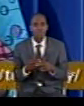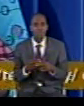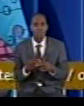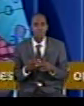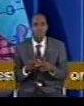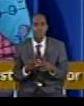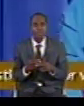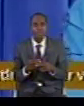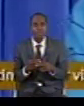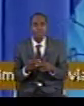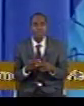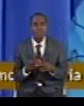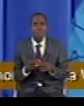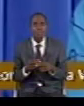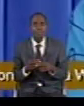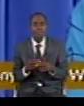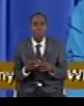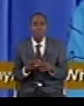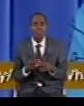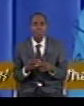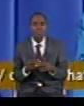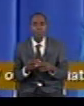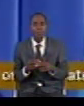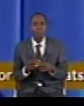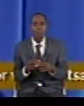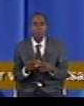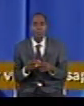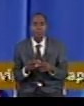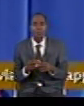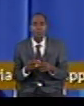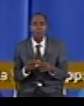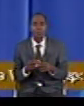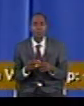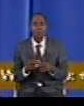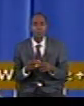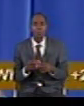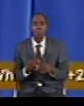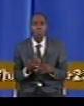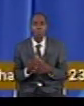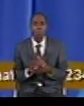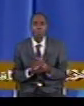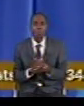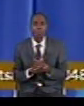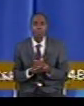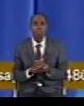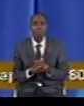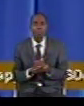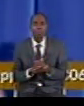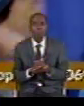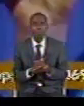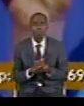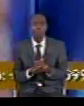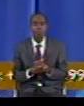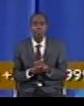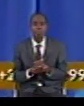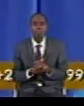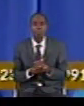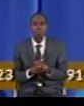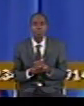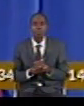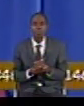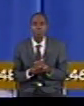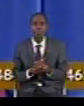Baba. Talk, just. Use your language. Baba. Baba.